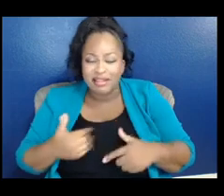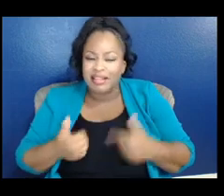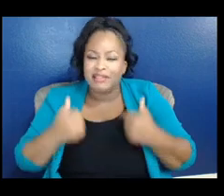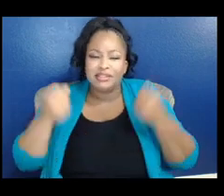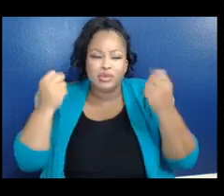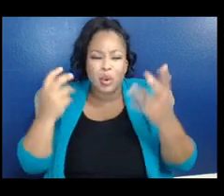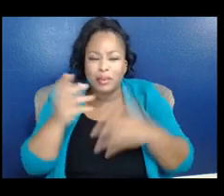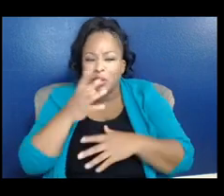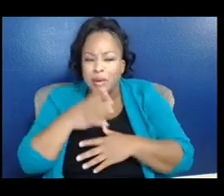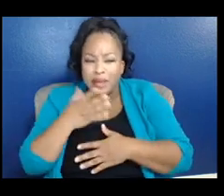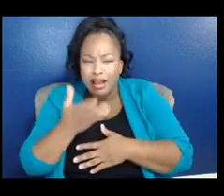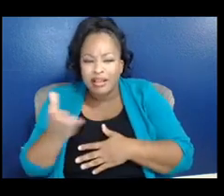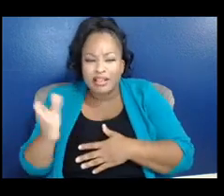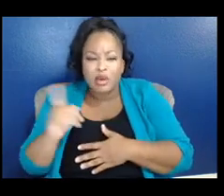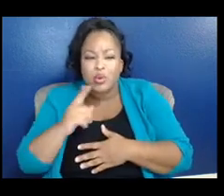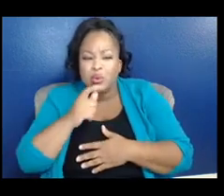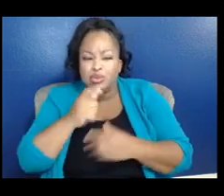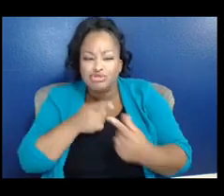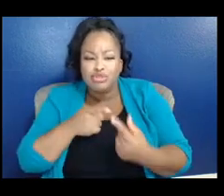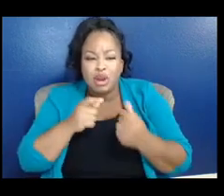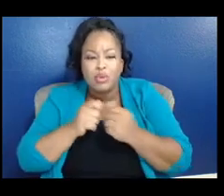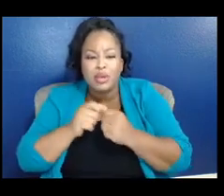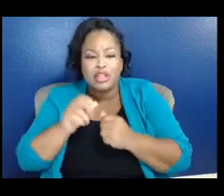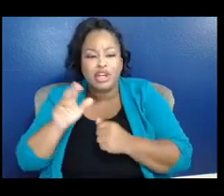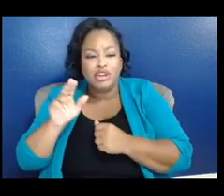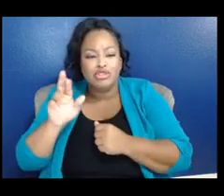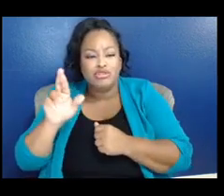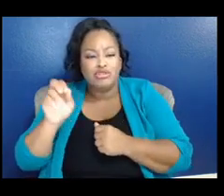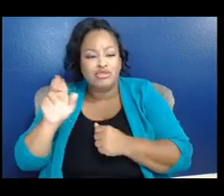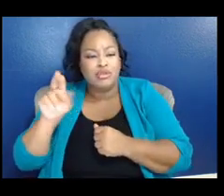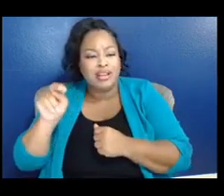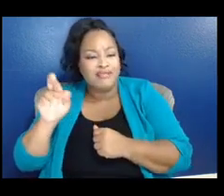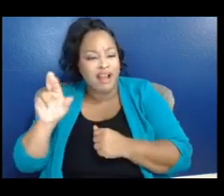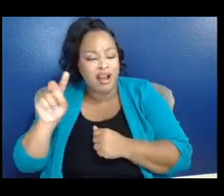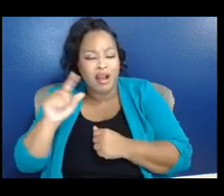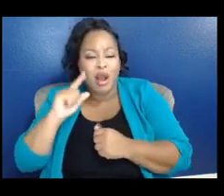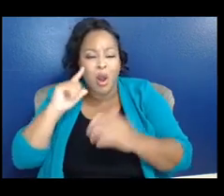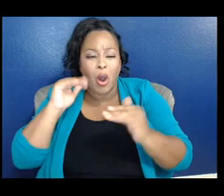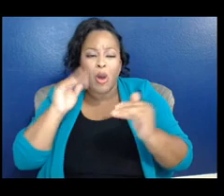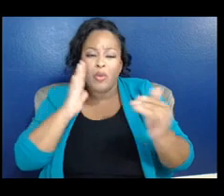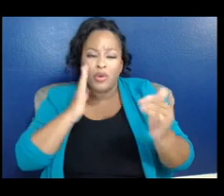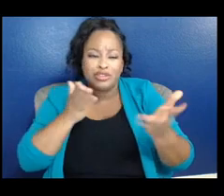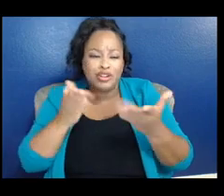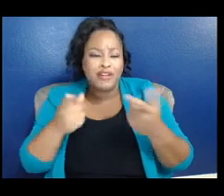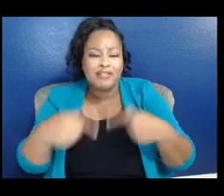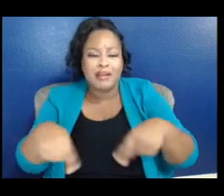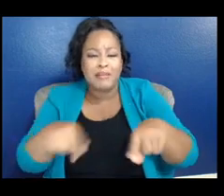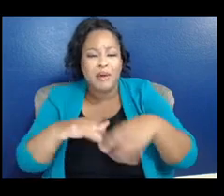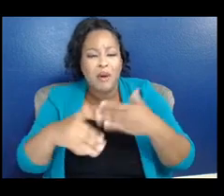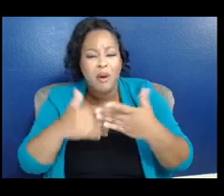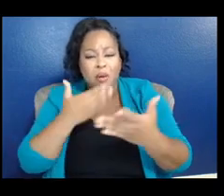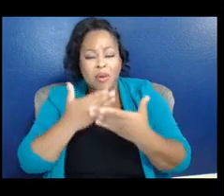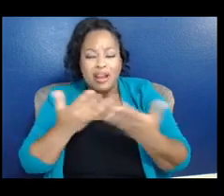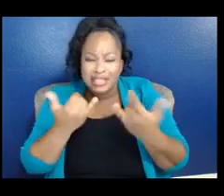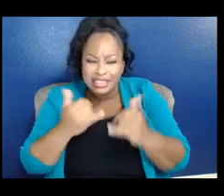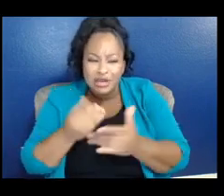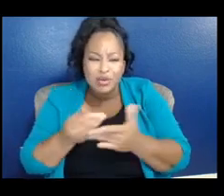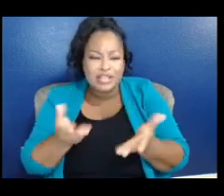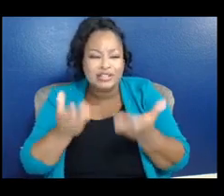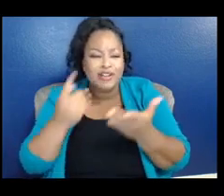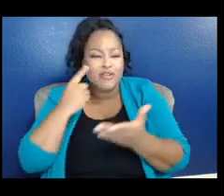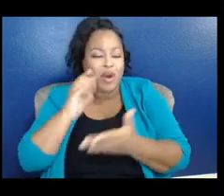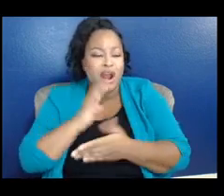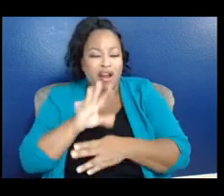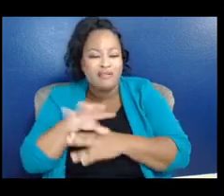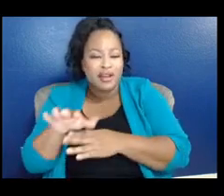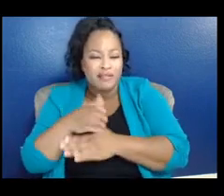uterine fibroids, and I hope that it will serve them all well. We're still raising donations toward our film finishing fund. Be